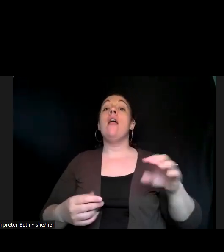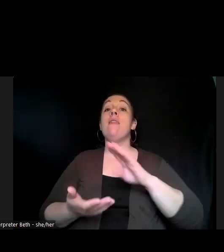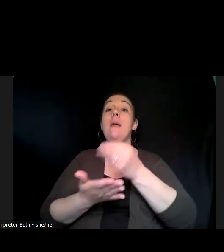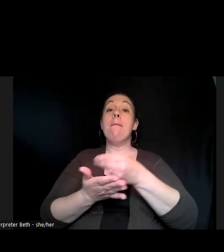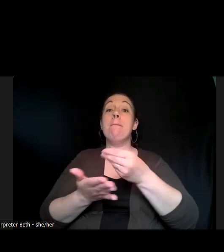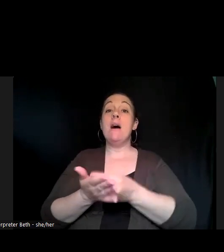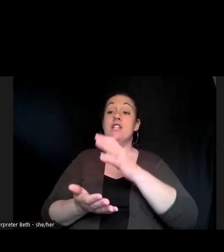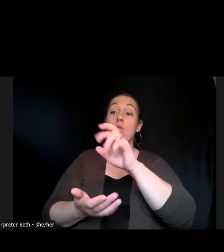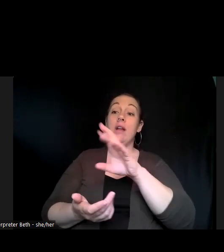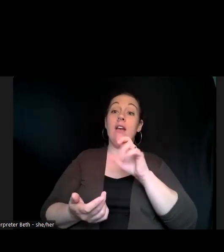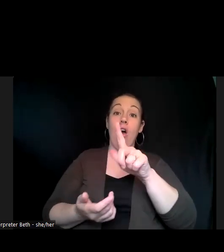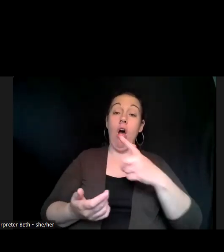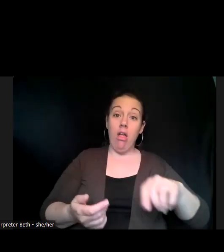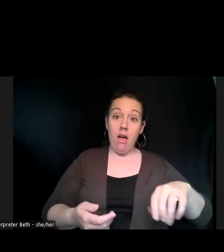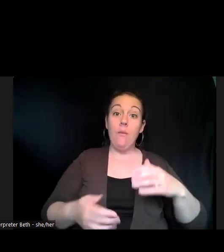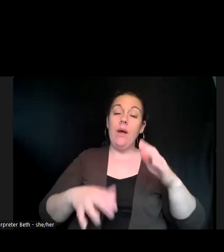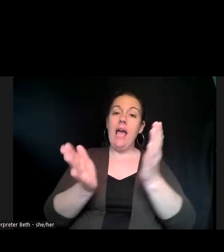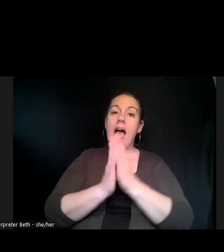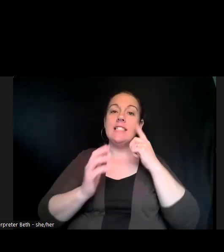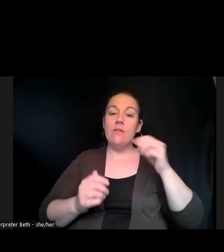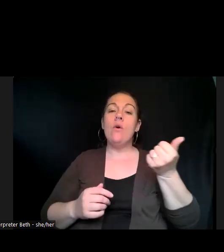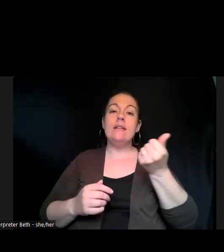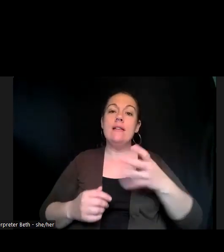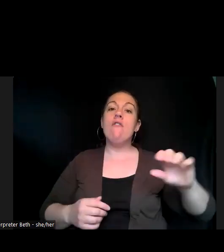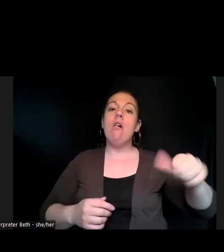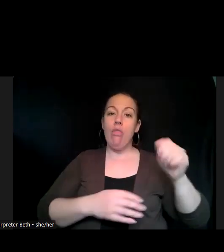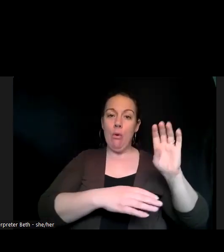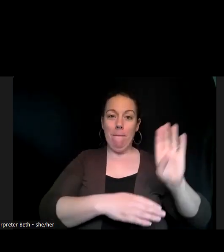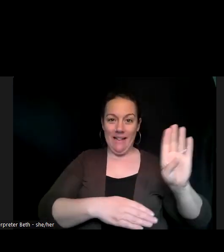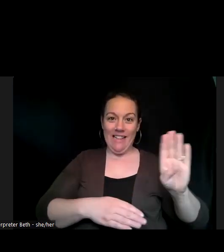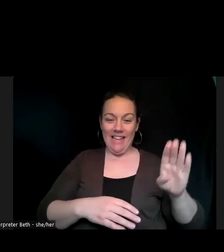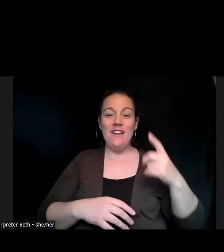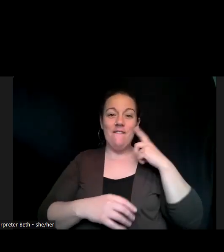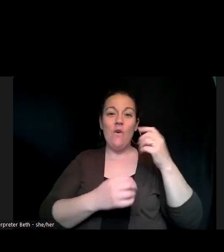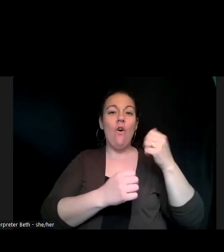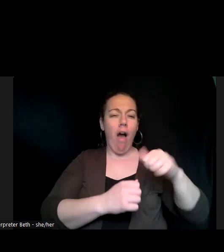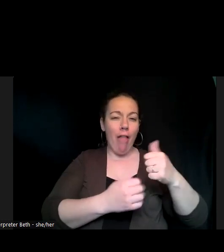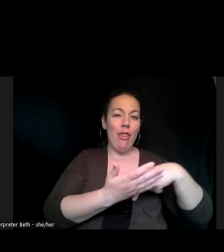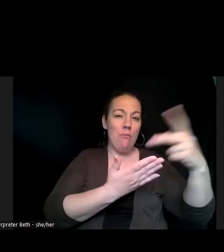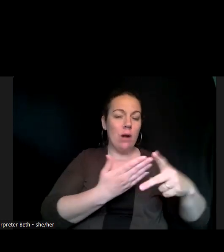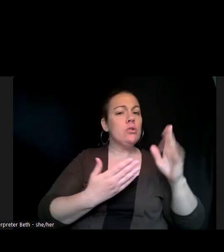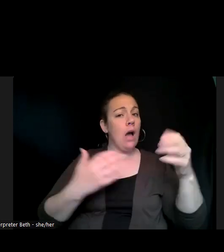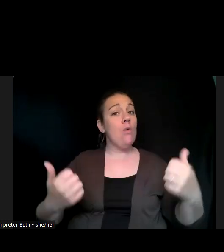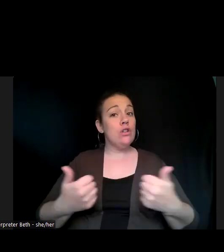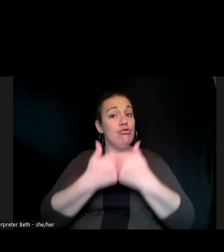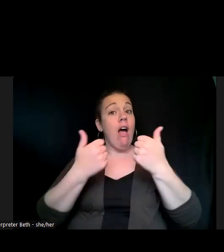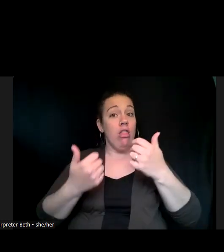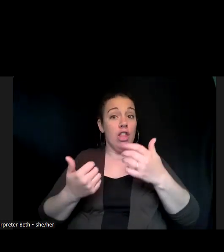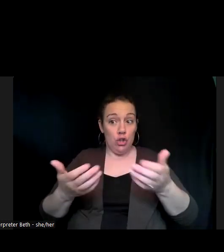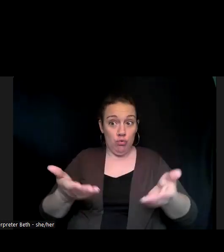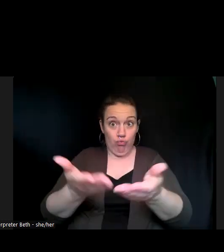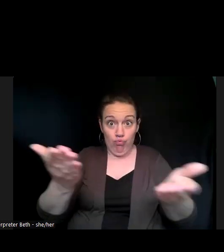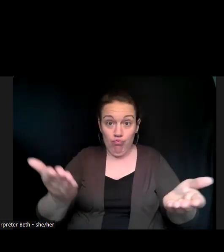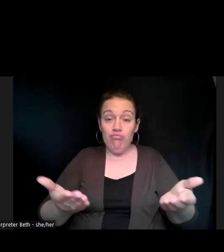I and another $2.7 billion in IDEA. And so I would challenge our districts and states as they get these additional